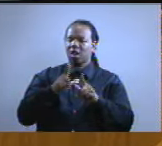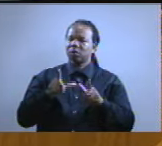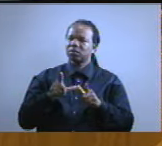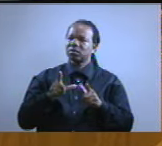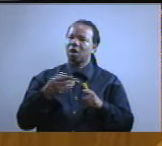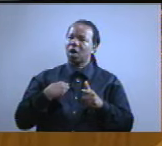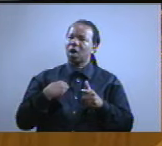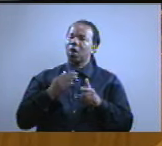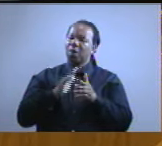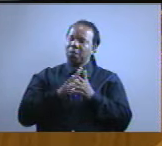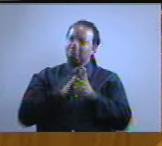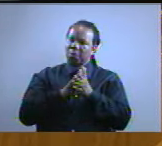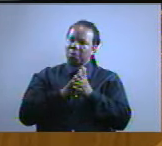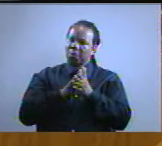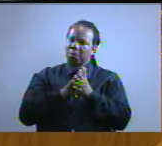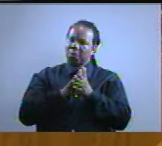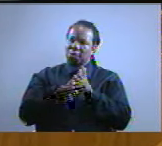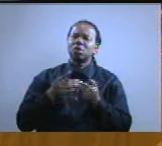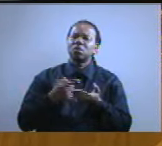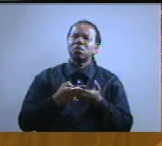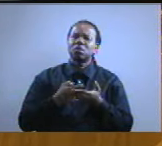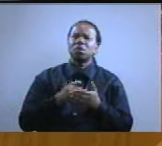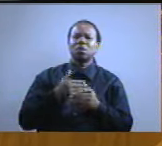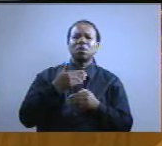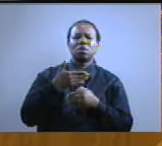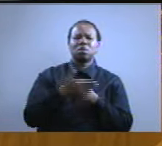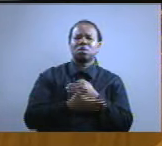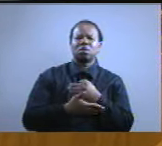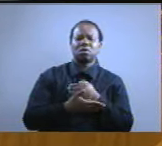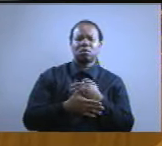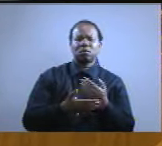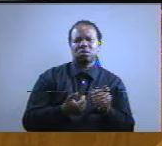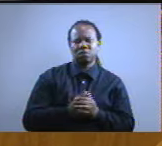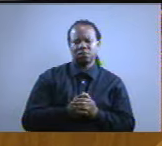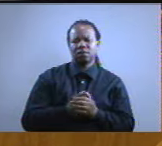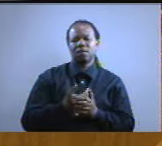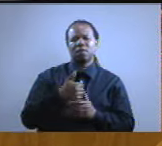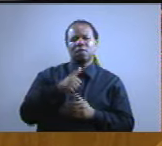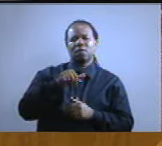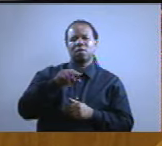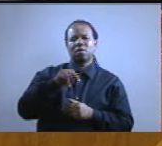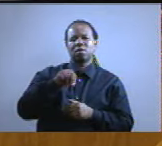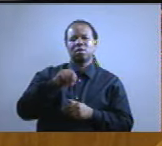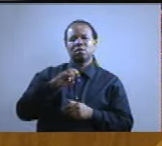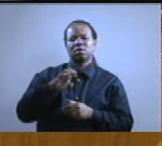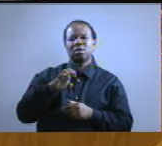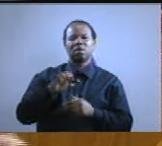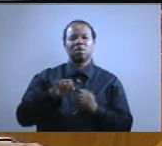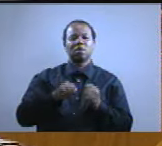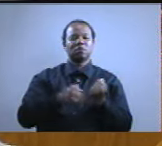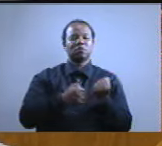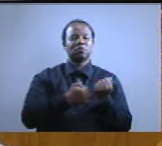tithlela titirisiwa our country. Therefore, the ANC supports the bill. Kujangovu awi